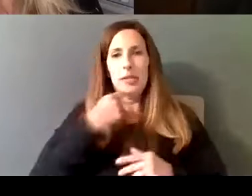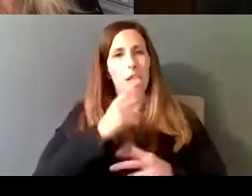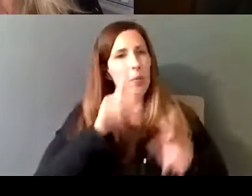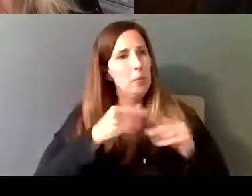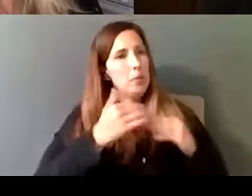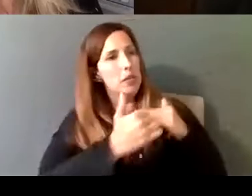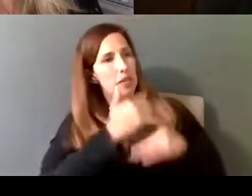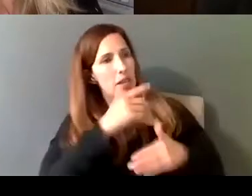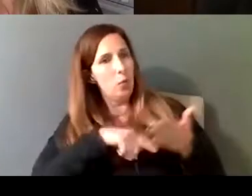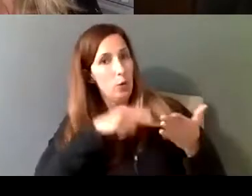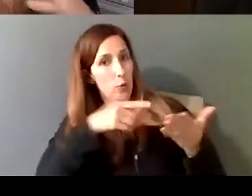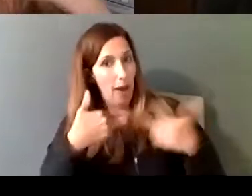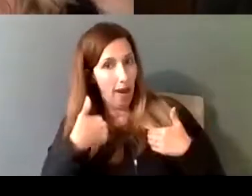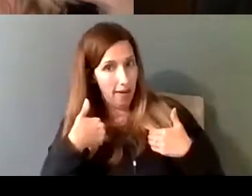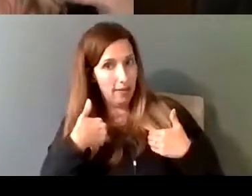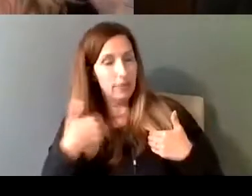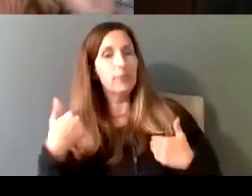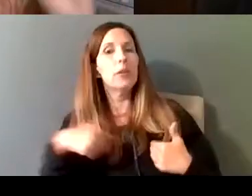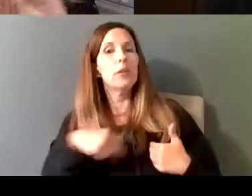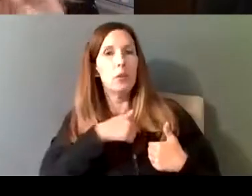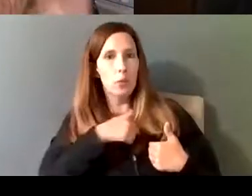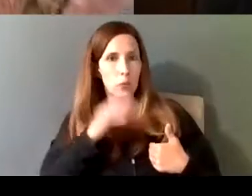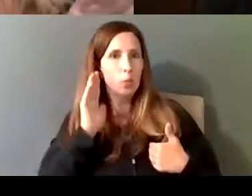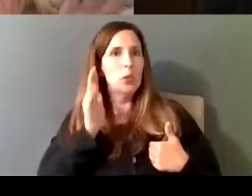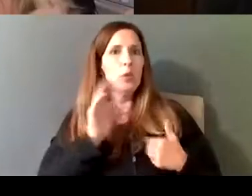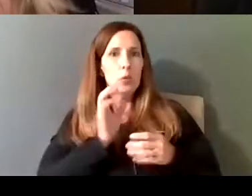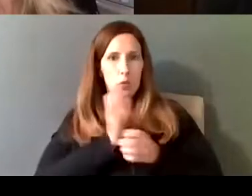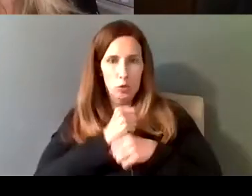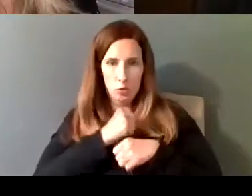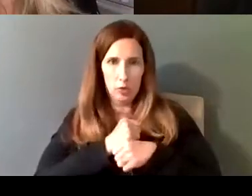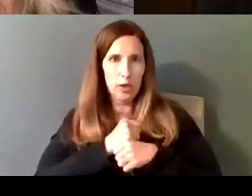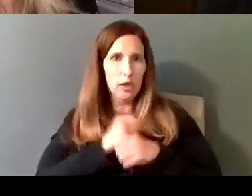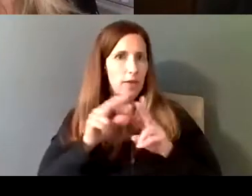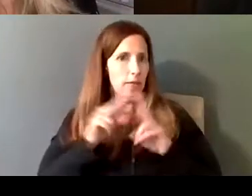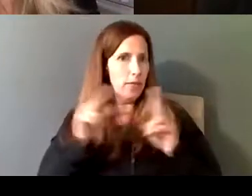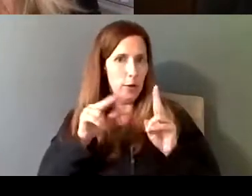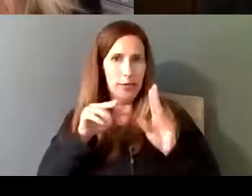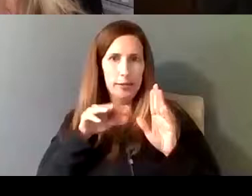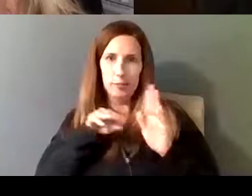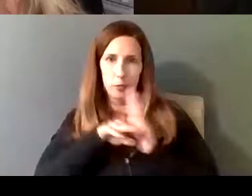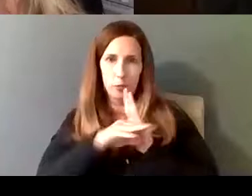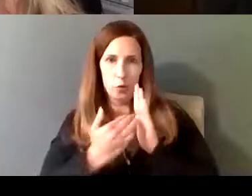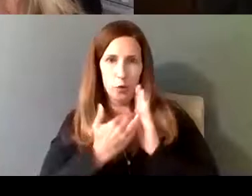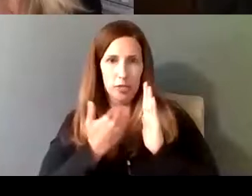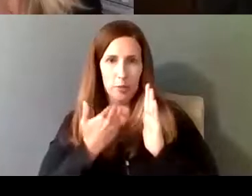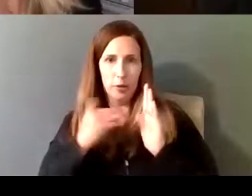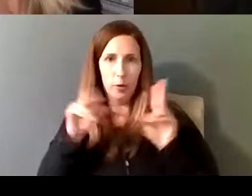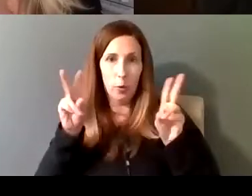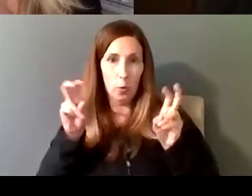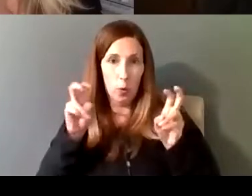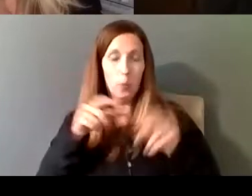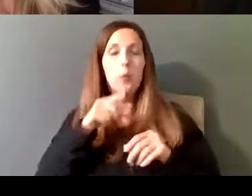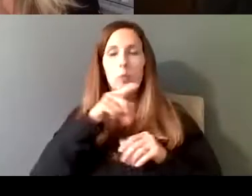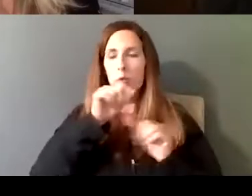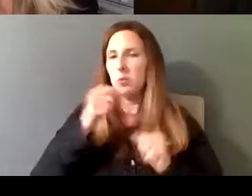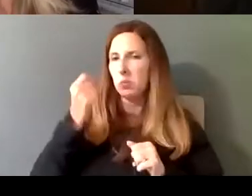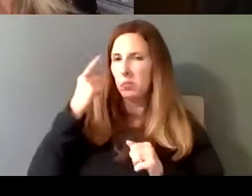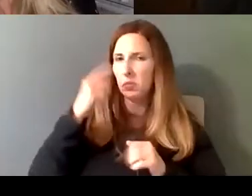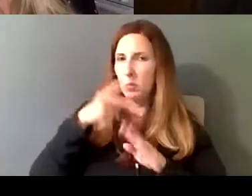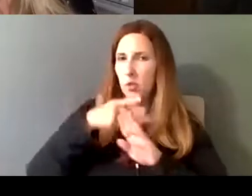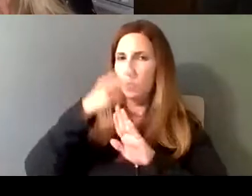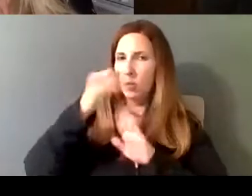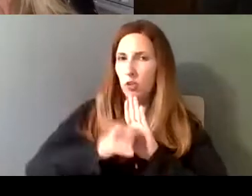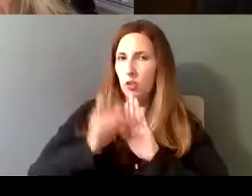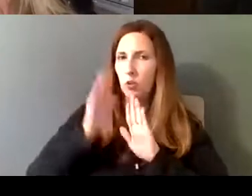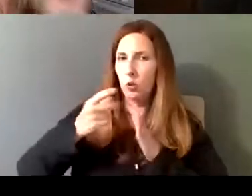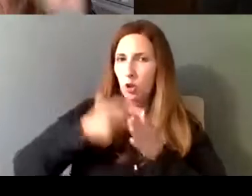have and we'll create an itemized and a really transparent quote for you. Then you can understand exactly what that project is going to